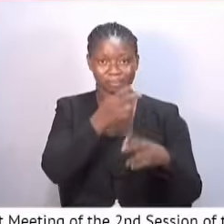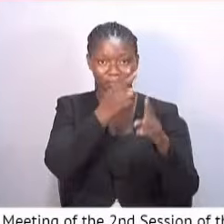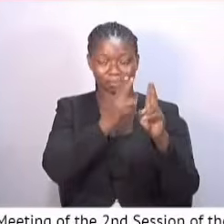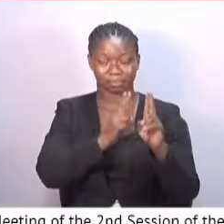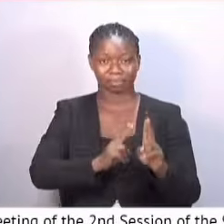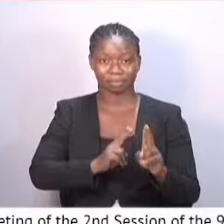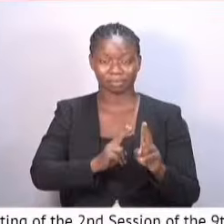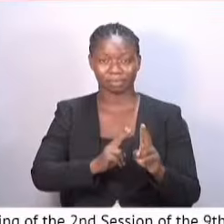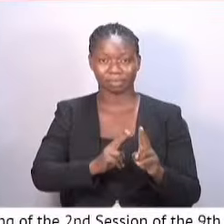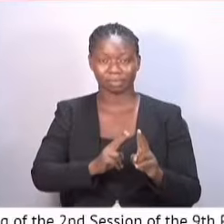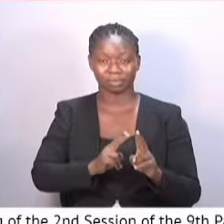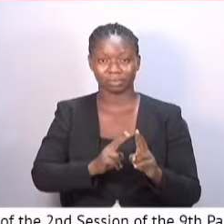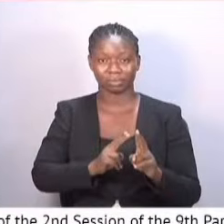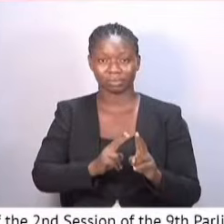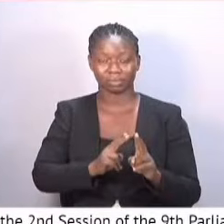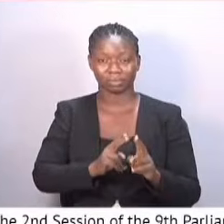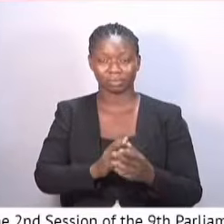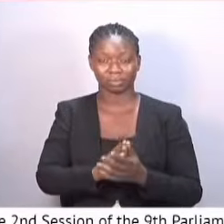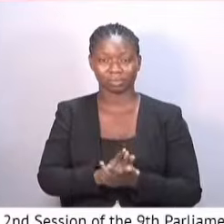Honorable